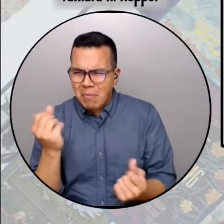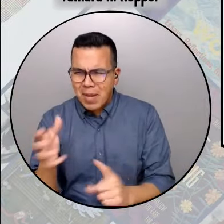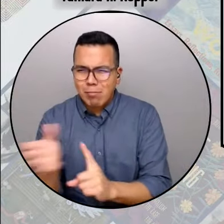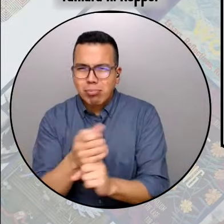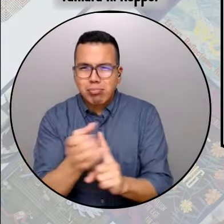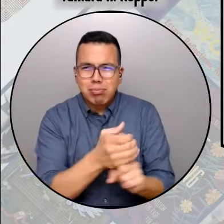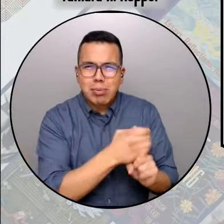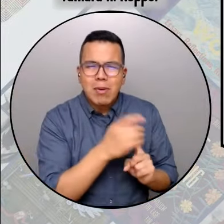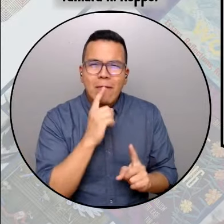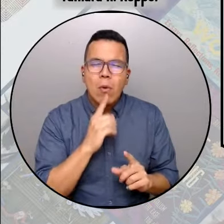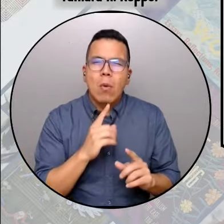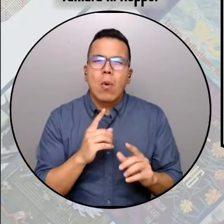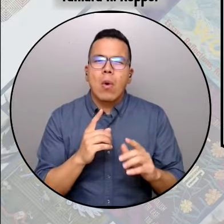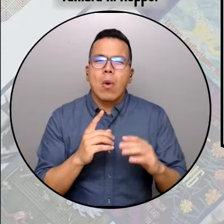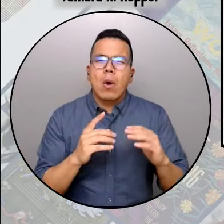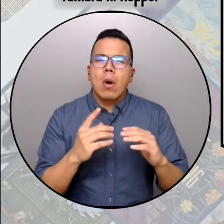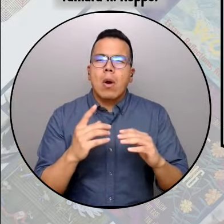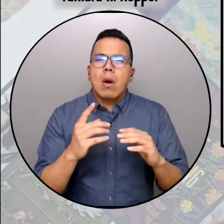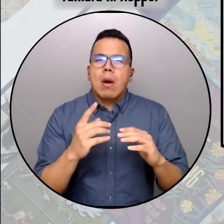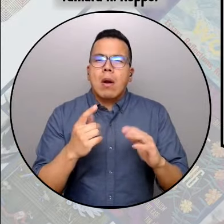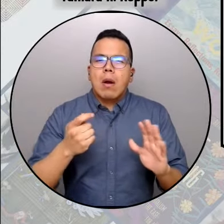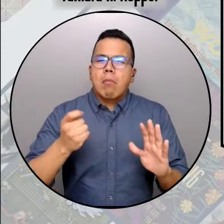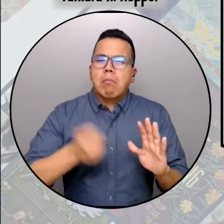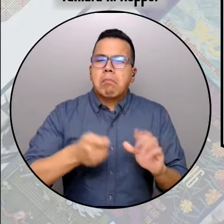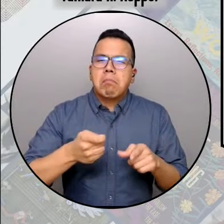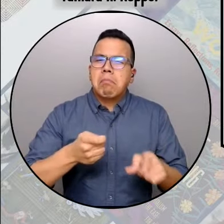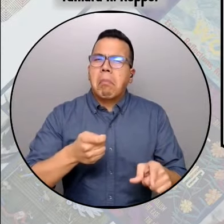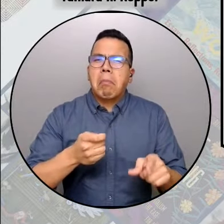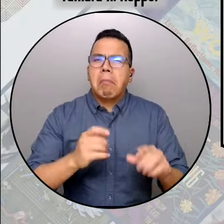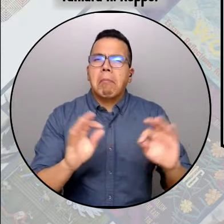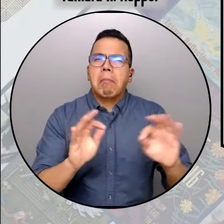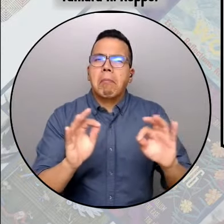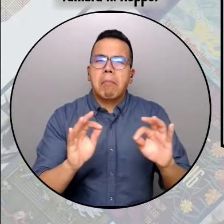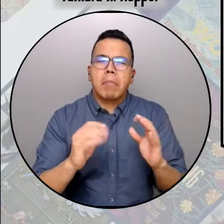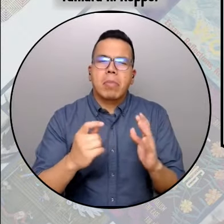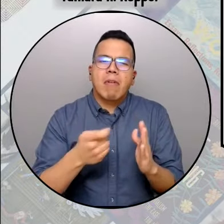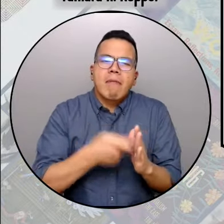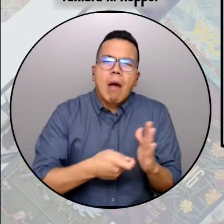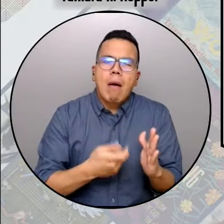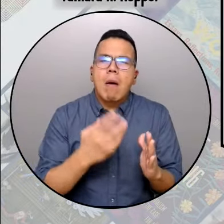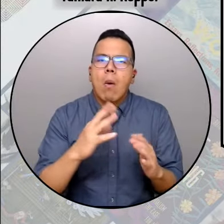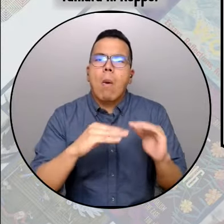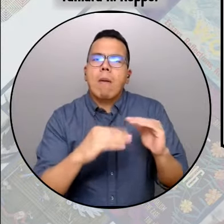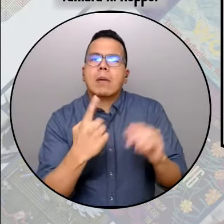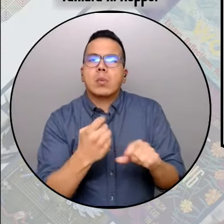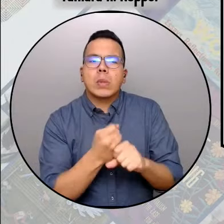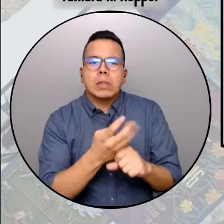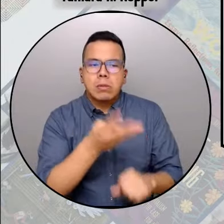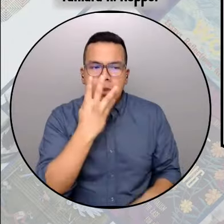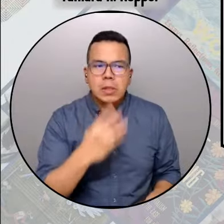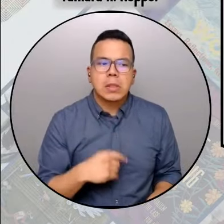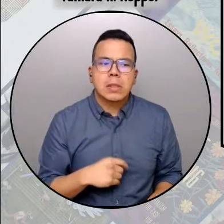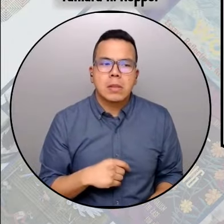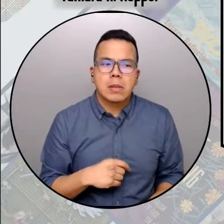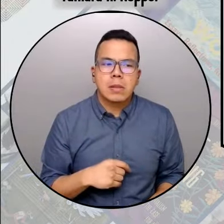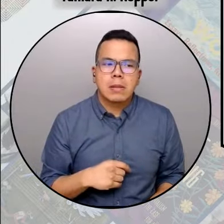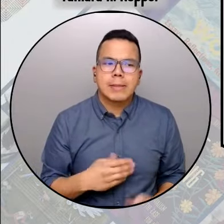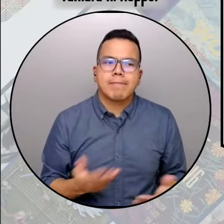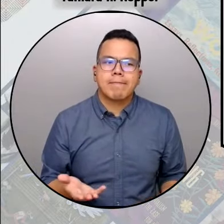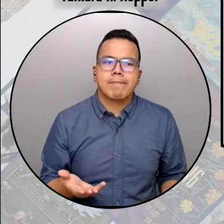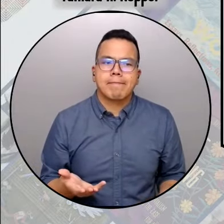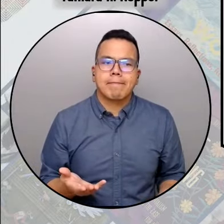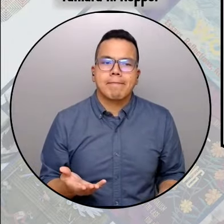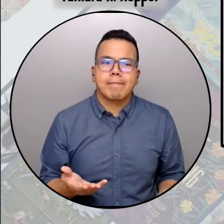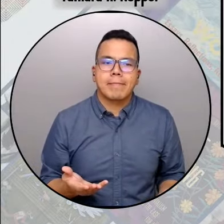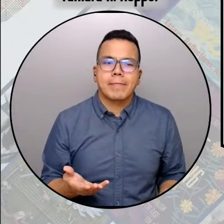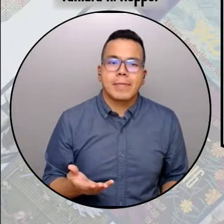offenses who were kind of swept up in 287G, right? And so one of the things, though, that we want to think about is that some people,